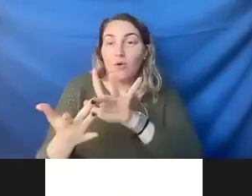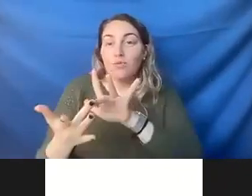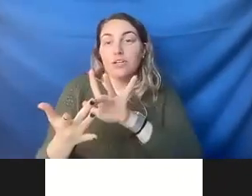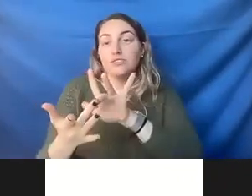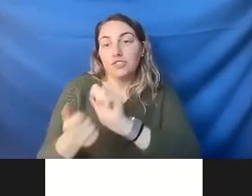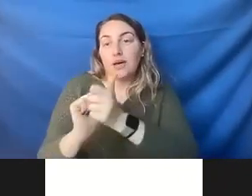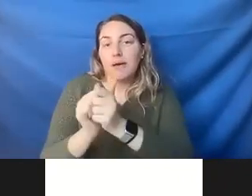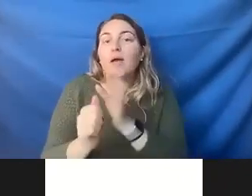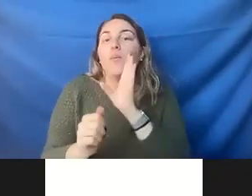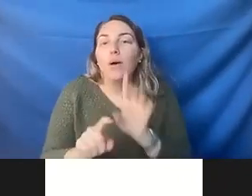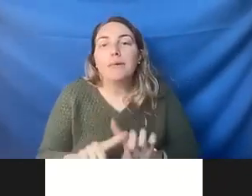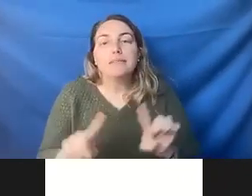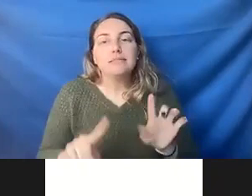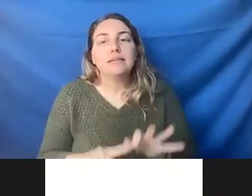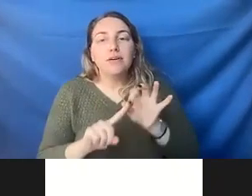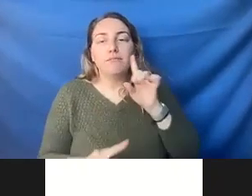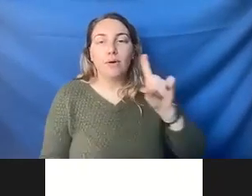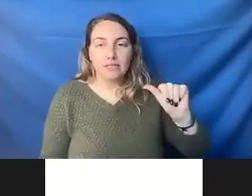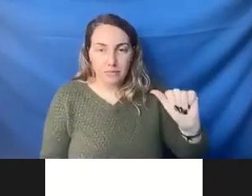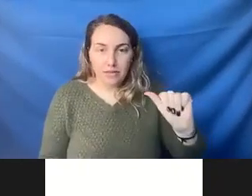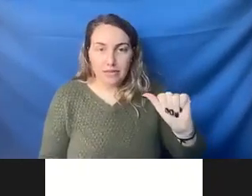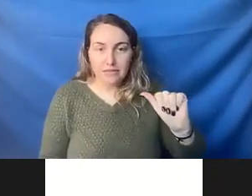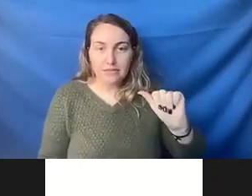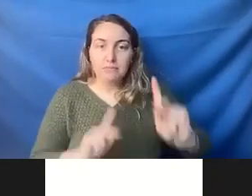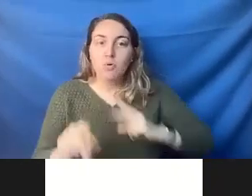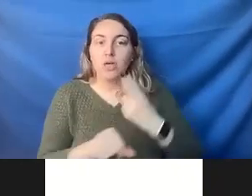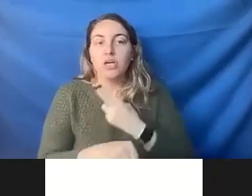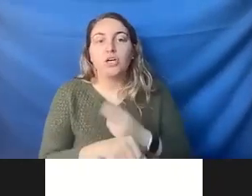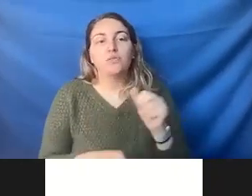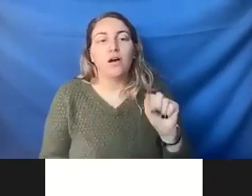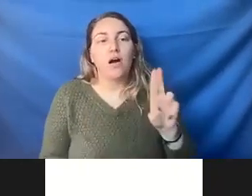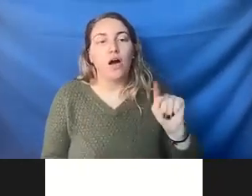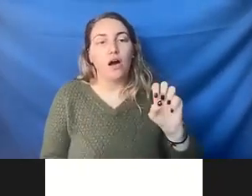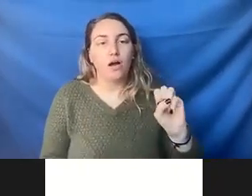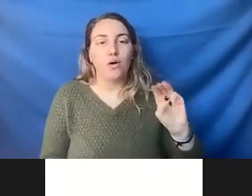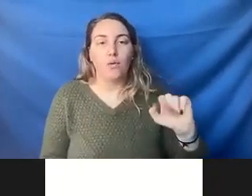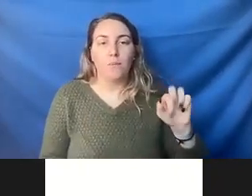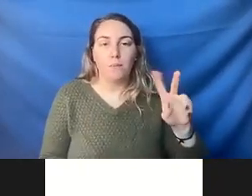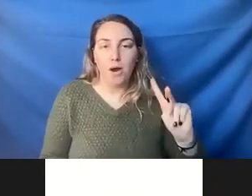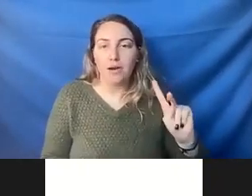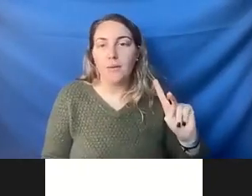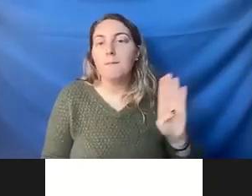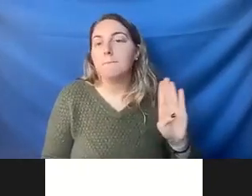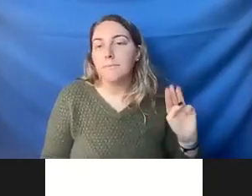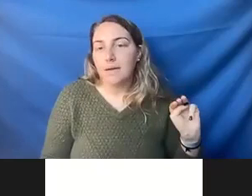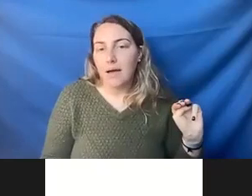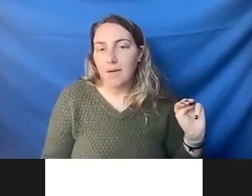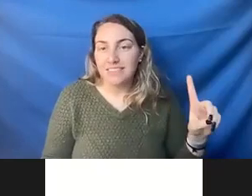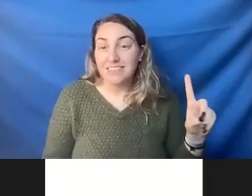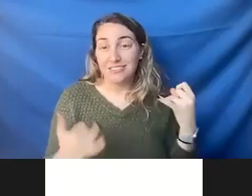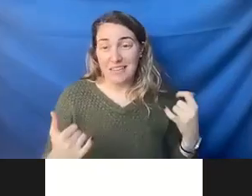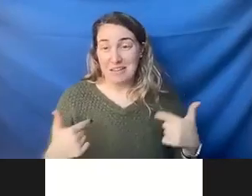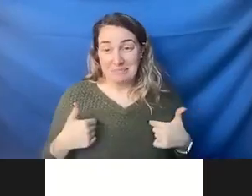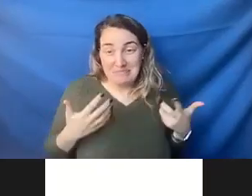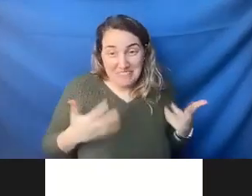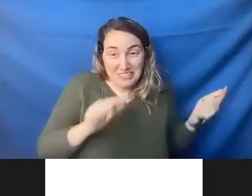those who use the AutoMark Ballot Marking Device. So here I'm really excited to stop talking and turn it over to